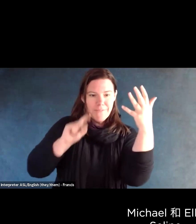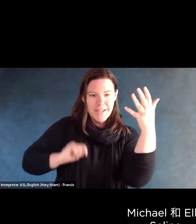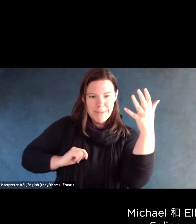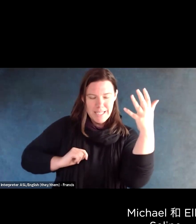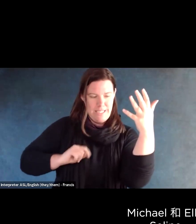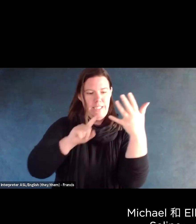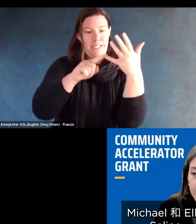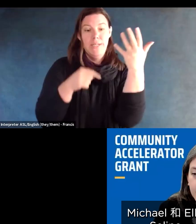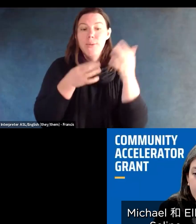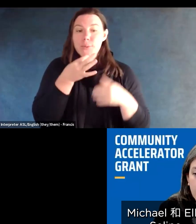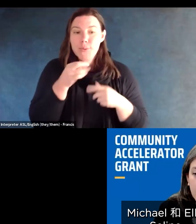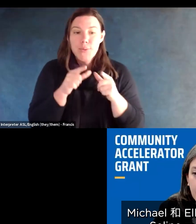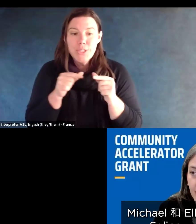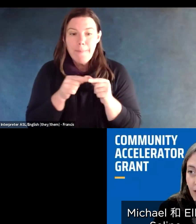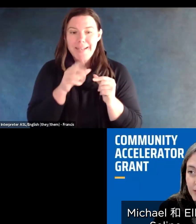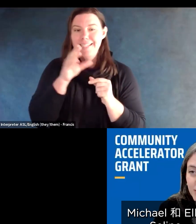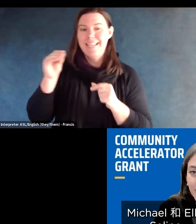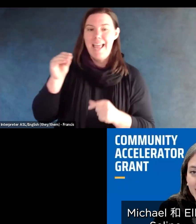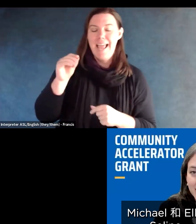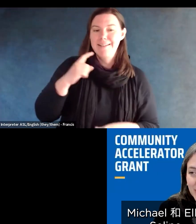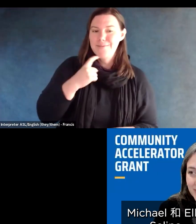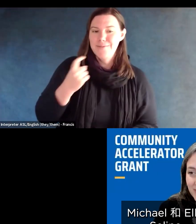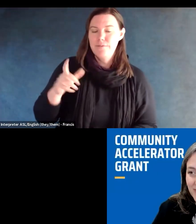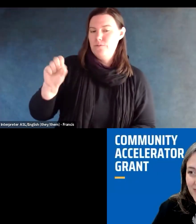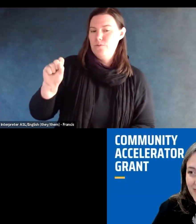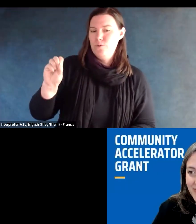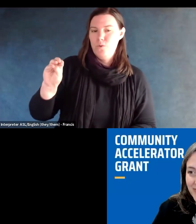and Ellen, will you join Celine and me back on screen?